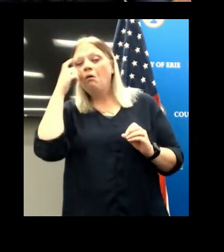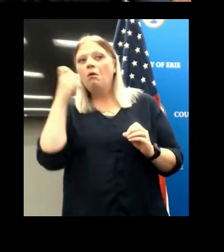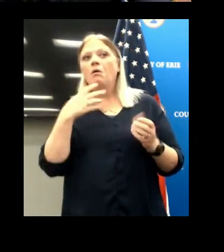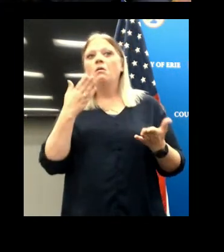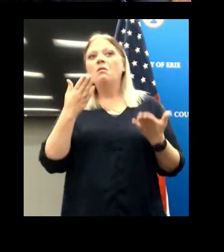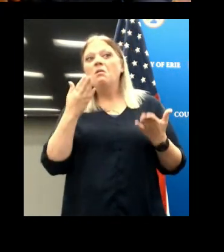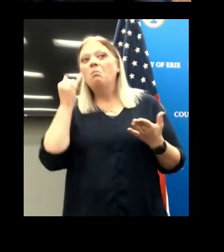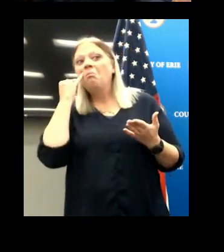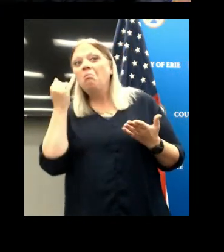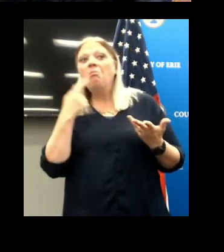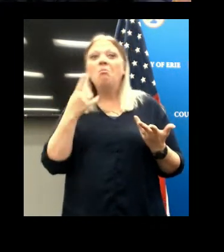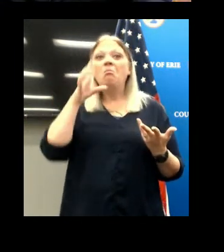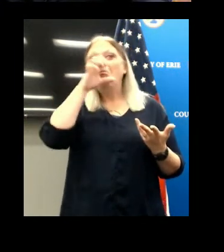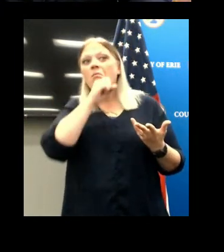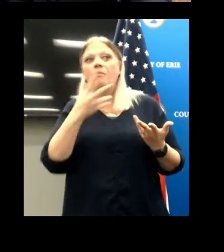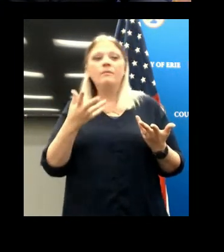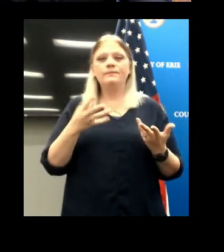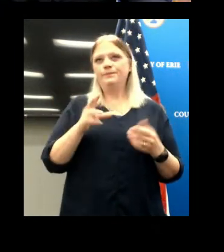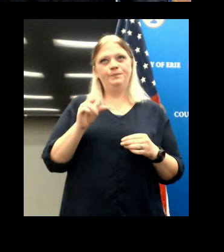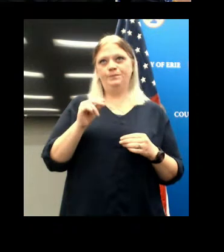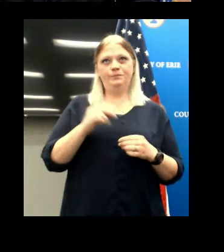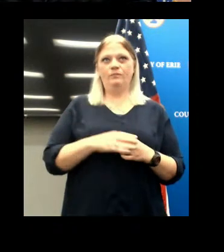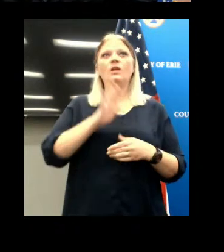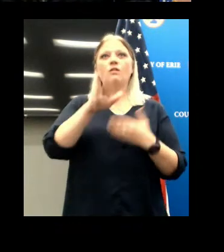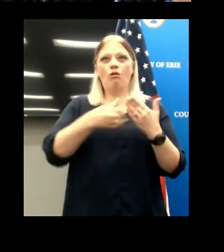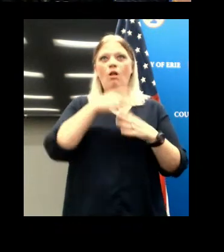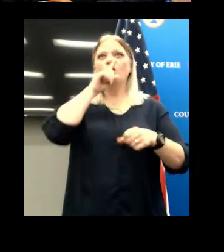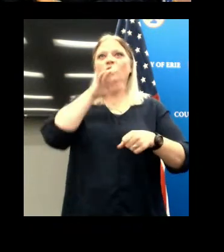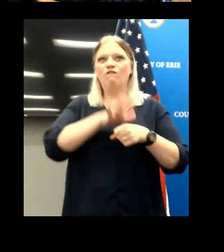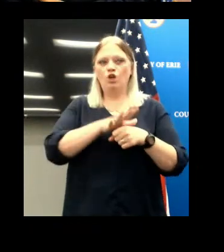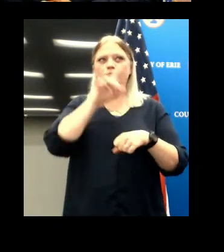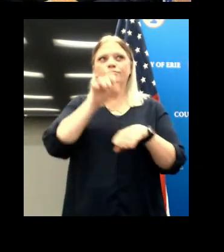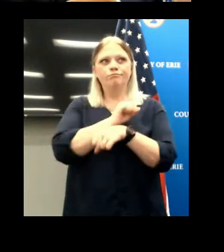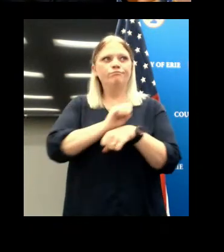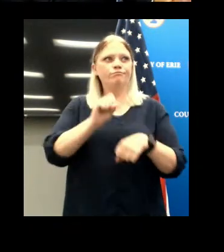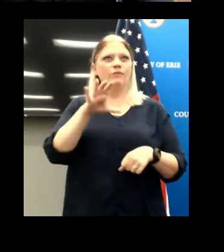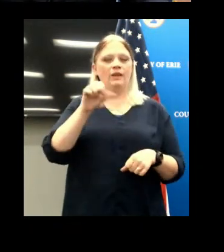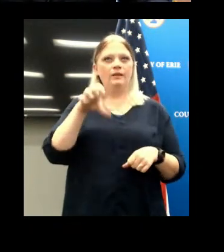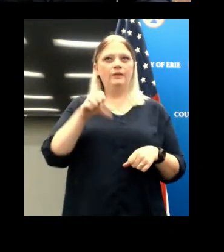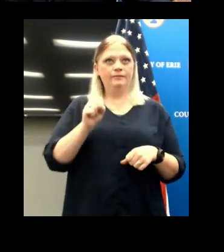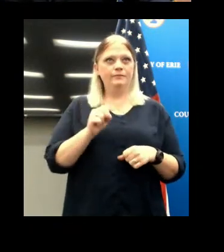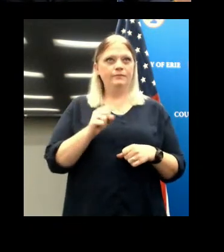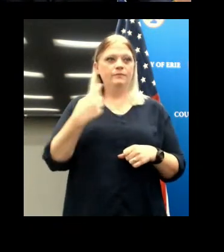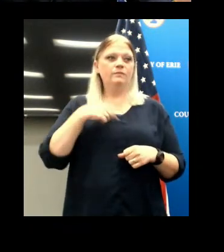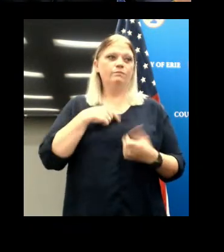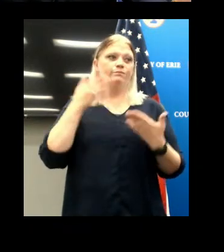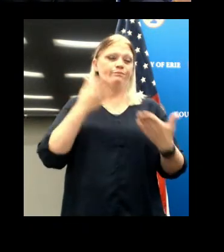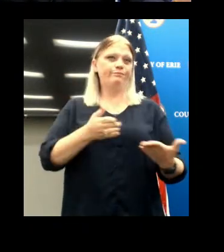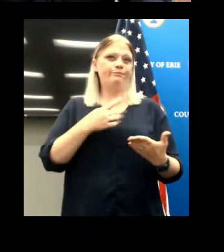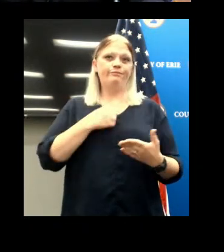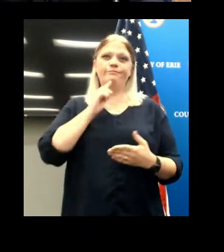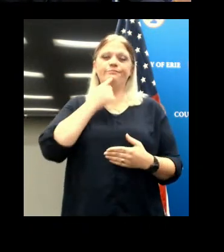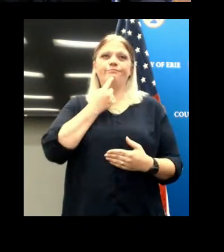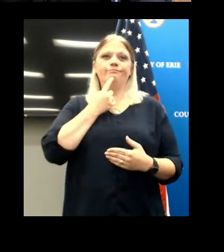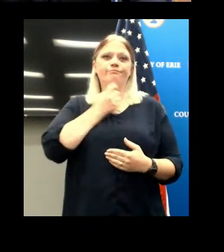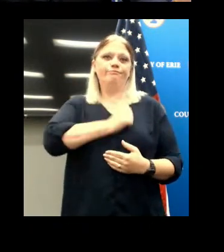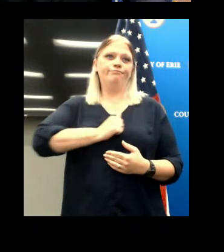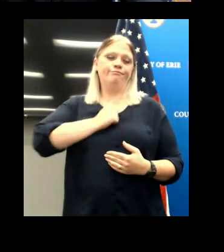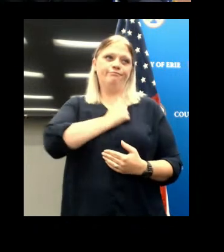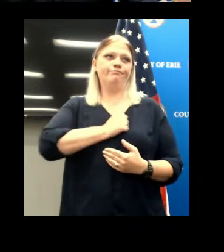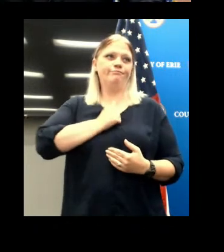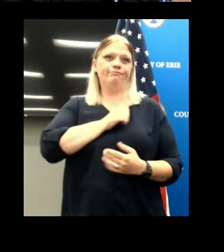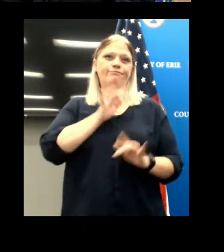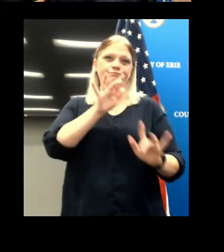the cases themselves and the deaths. They were all actual cases, and we certainly offer our deepest condolences